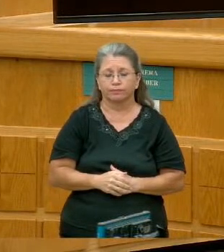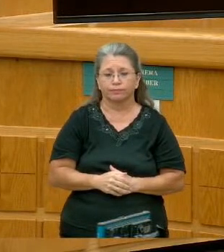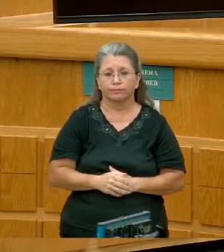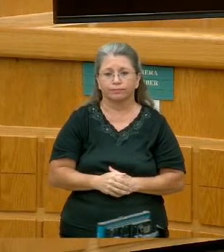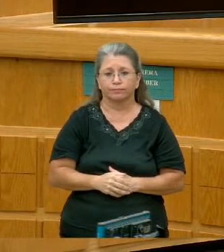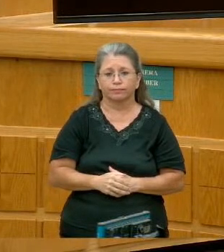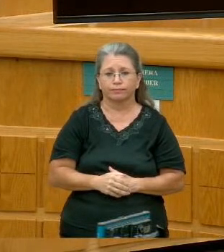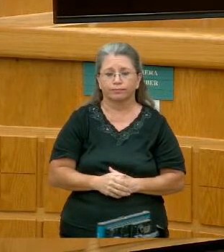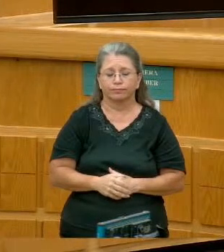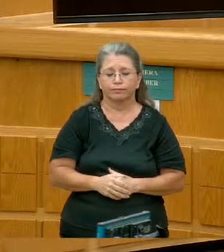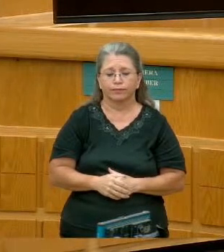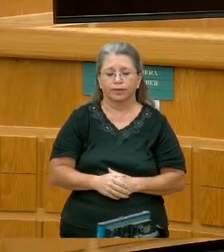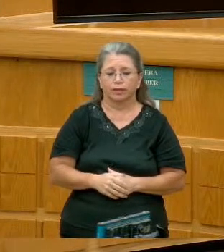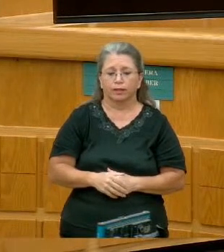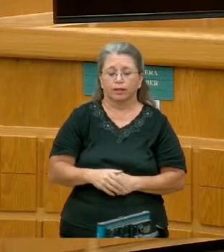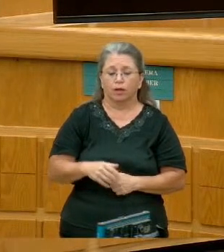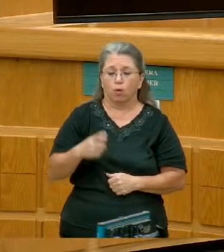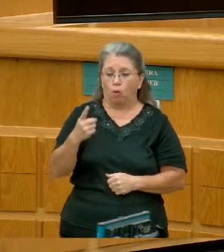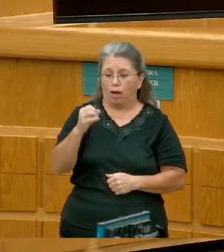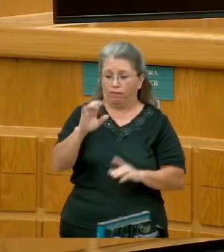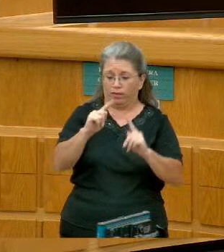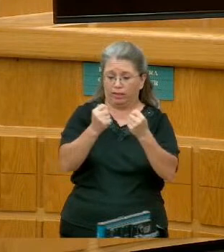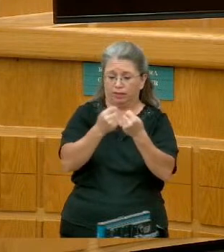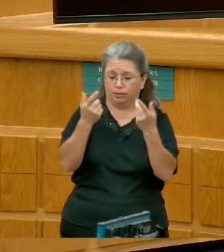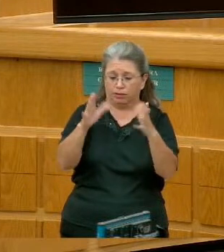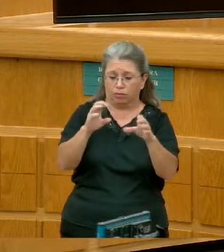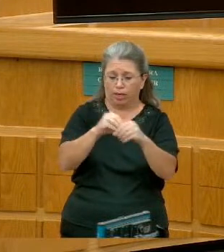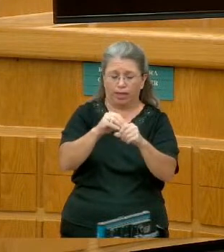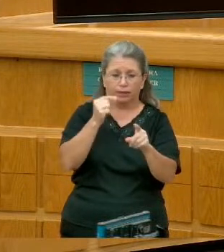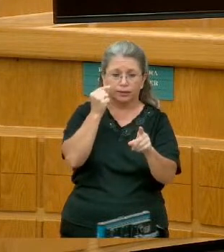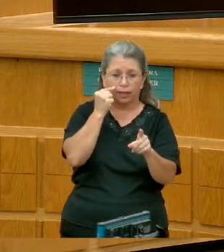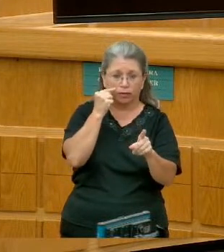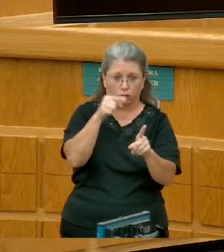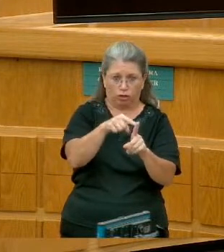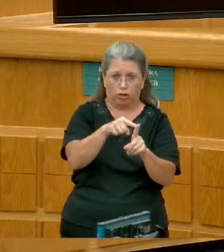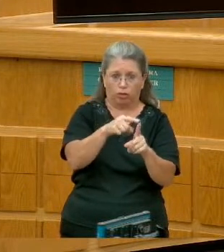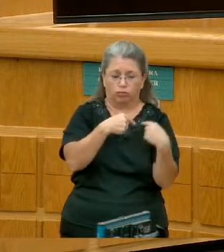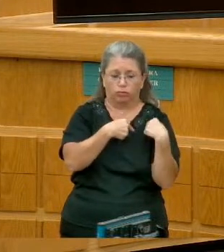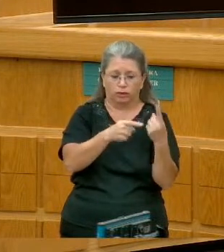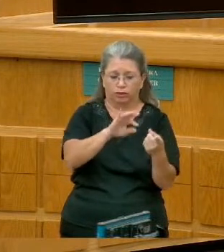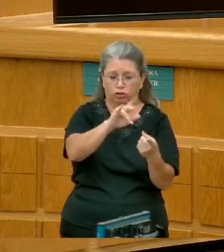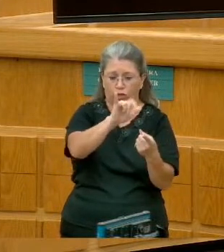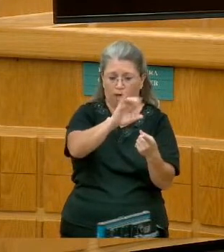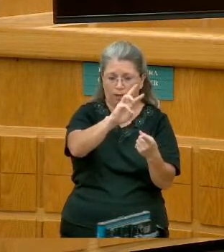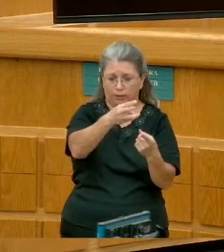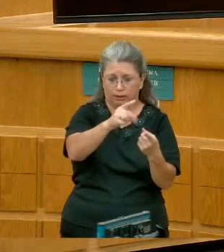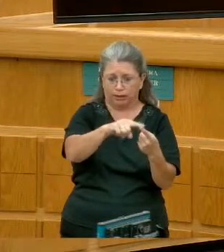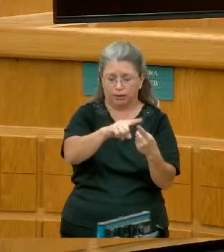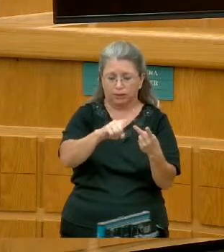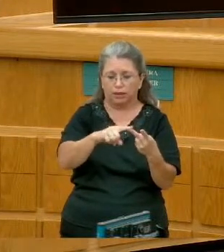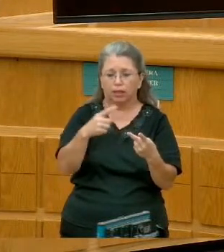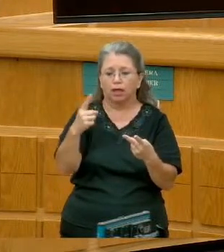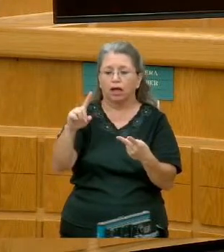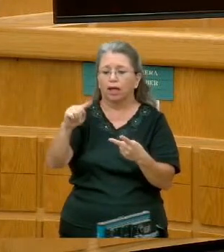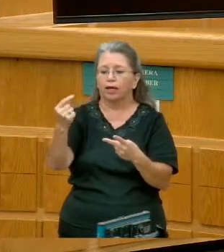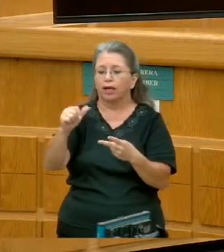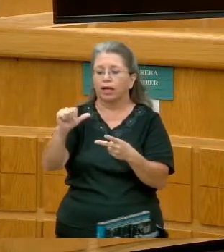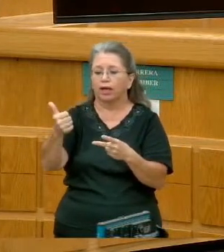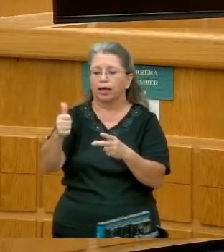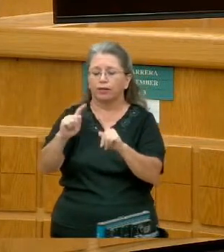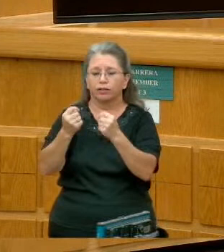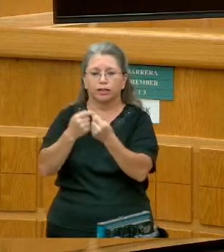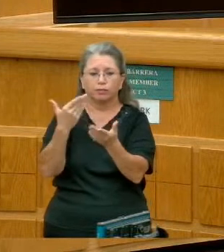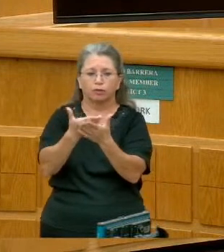One, by the way, of these teams is in San Antonio, and they've been there since July 6th, and then one arrived in Houston, Texas